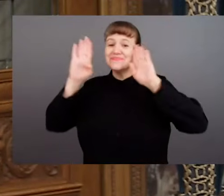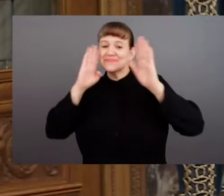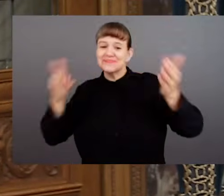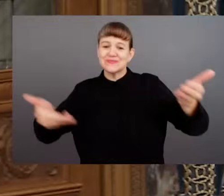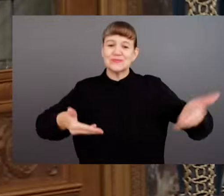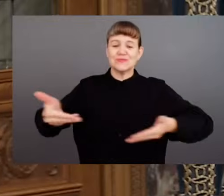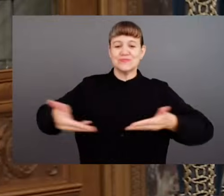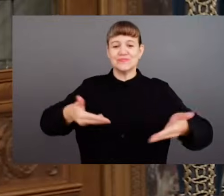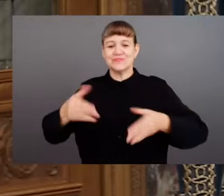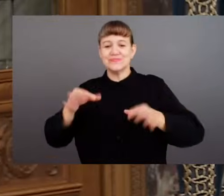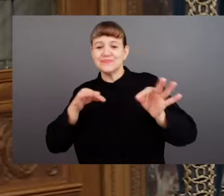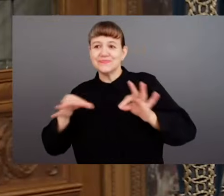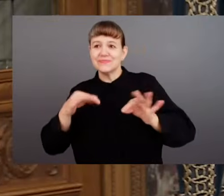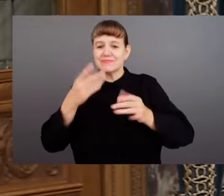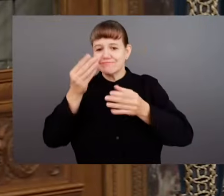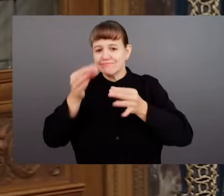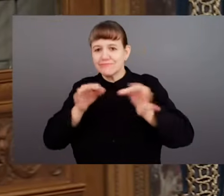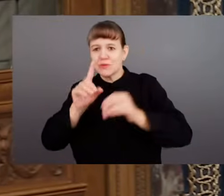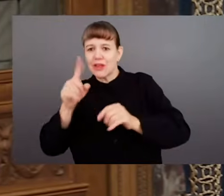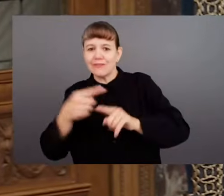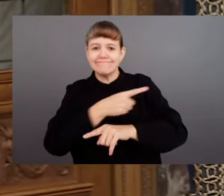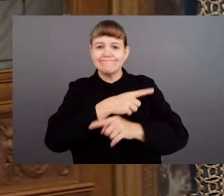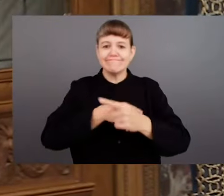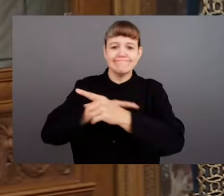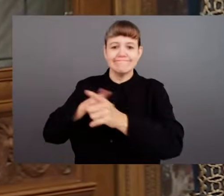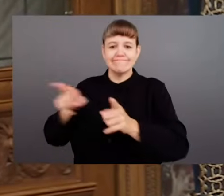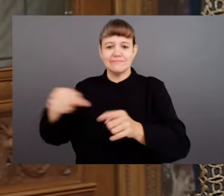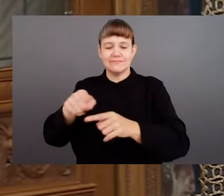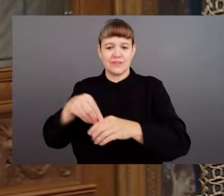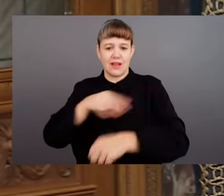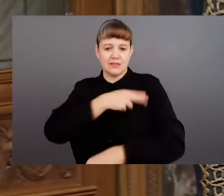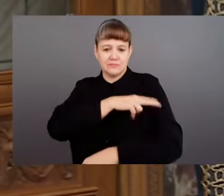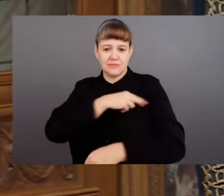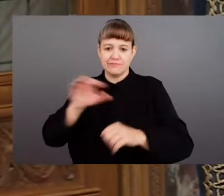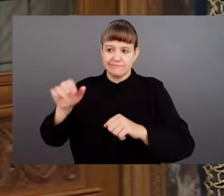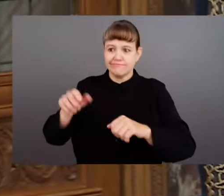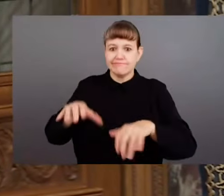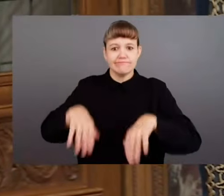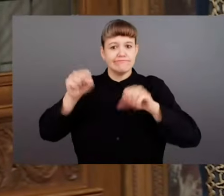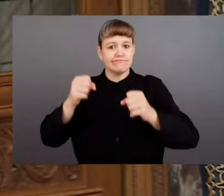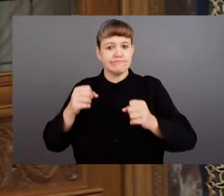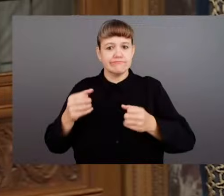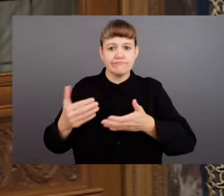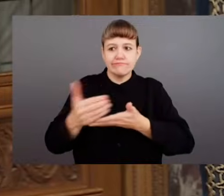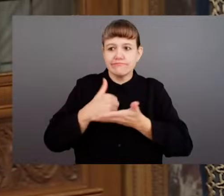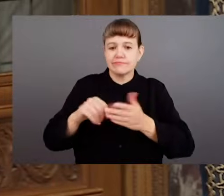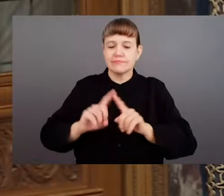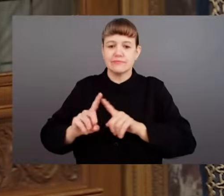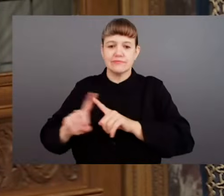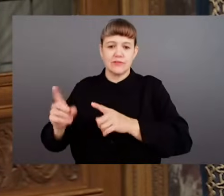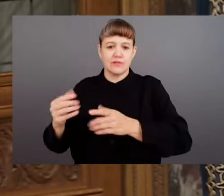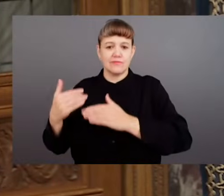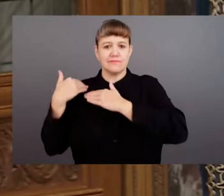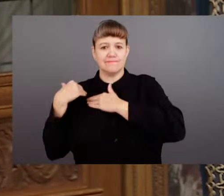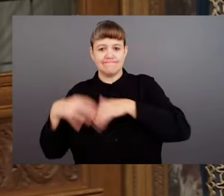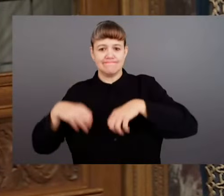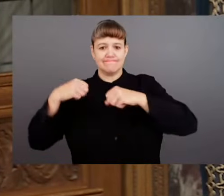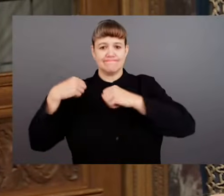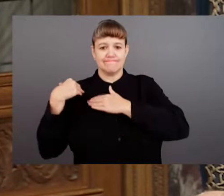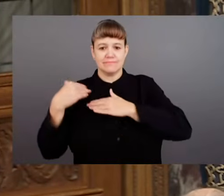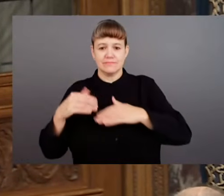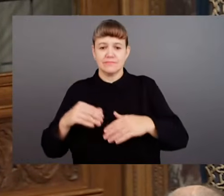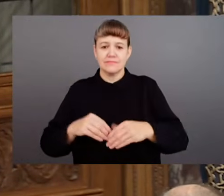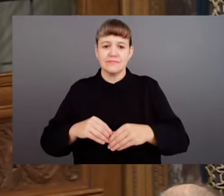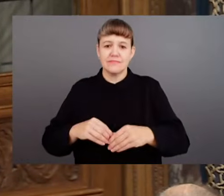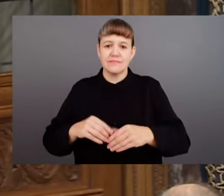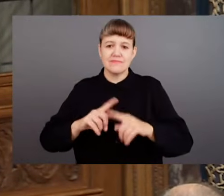fundraising activities that take significant pressure off of local healthcare delivery. The BC AHA consists of